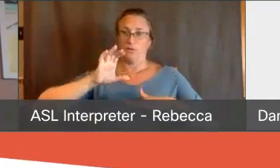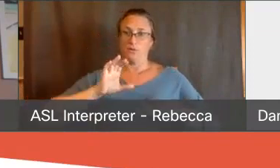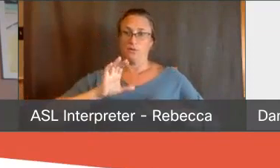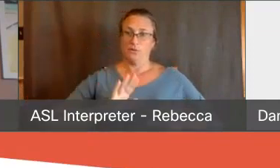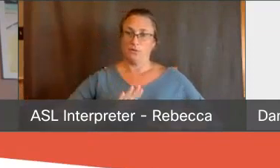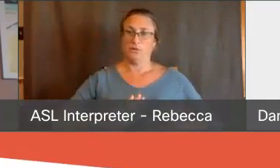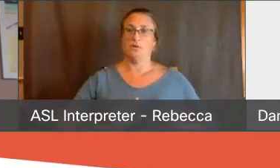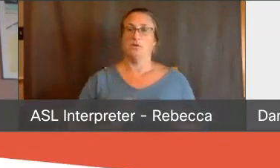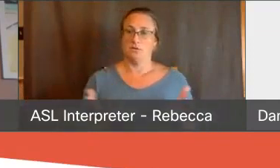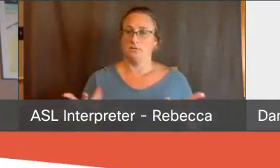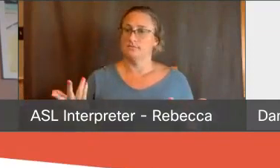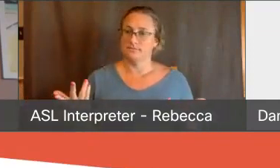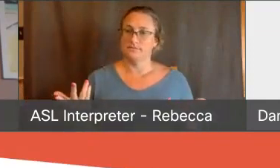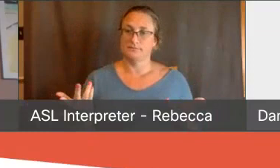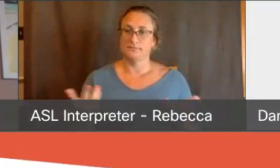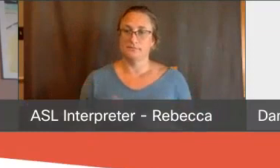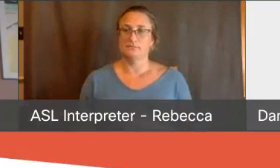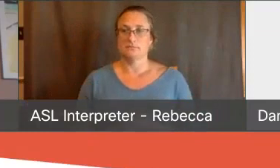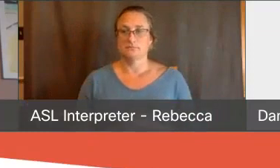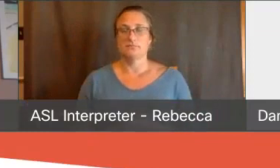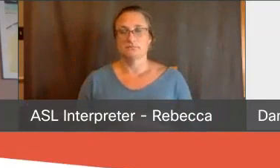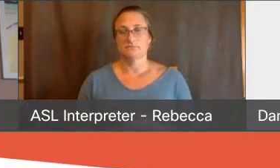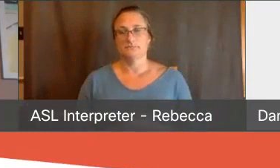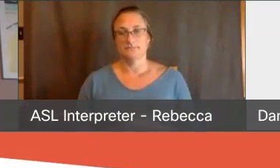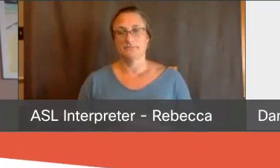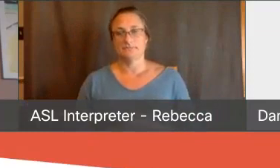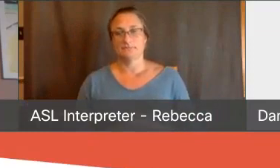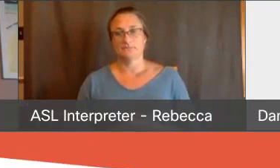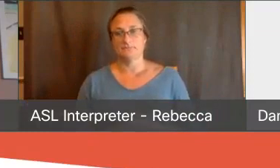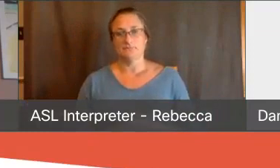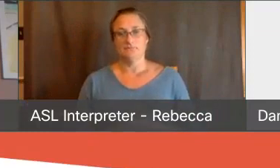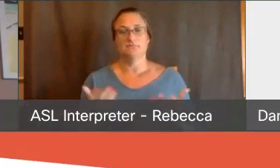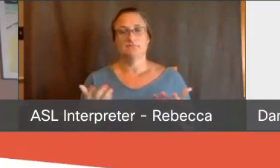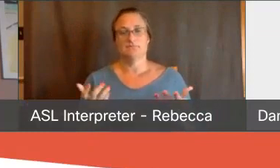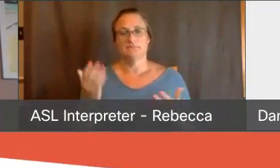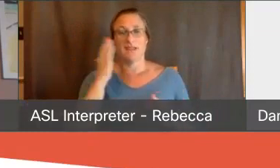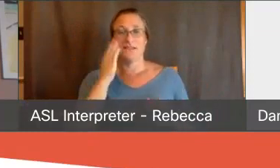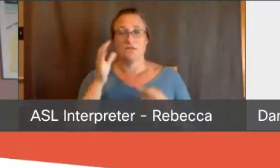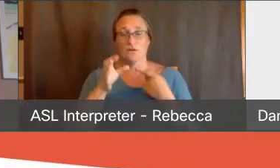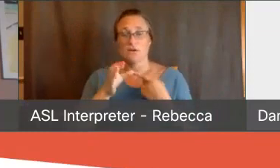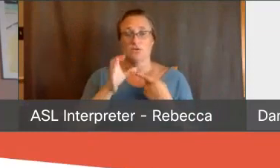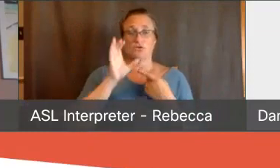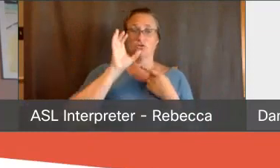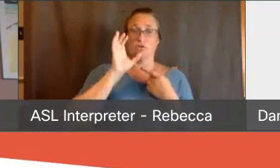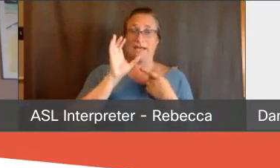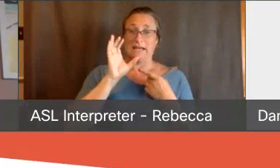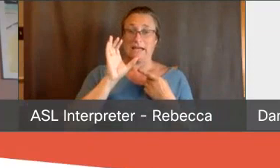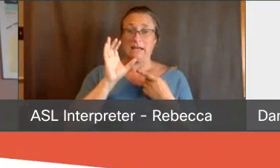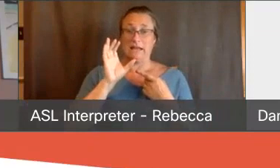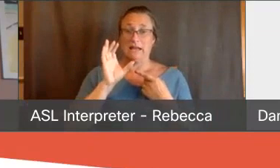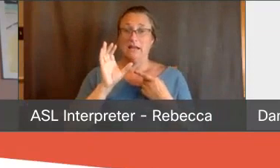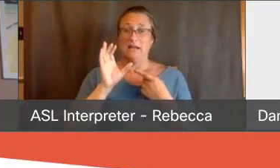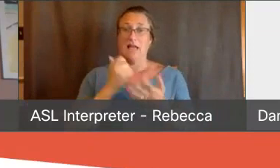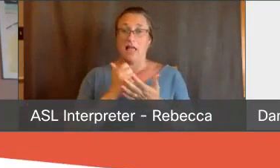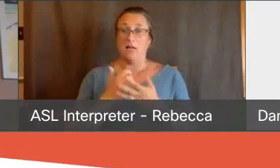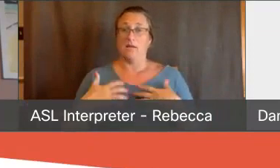is cooling down through a cold glass of water. And we know that drinking that water is going to help, us control our breath.